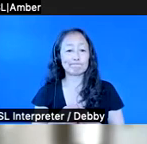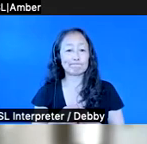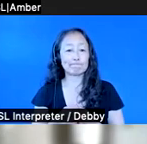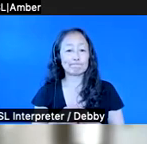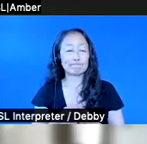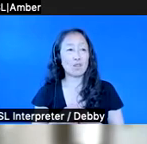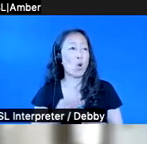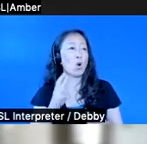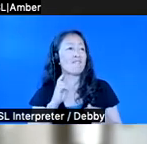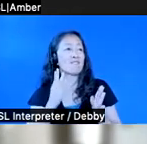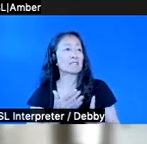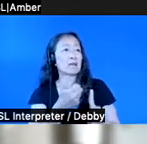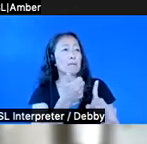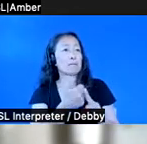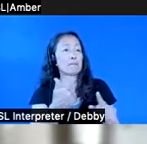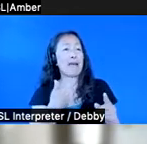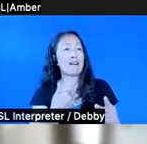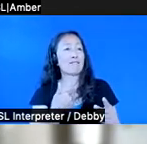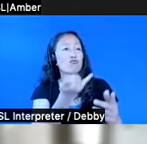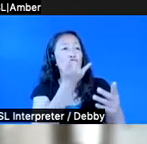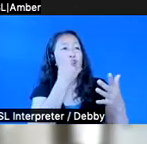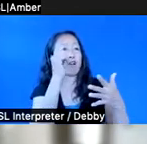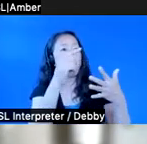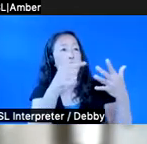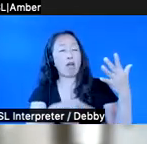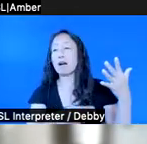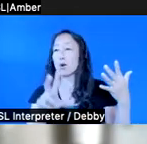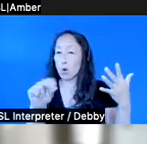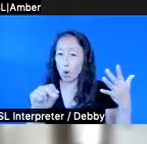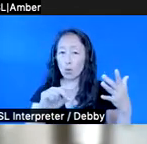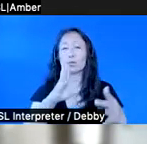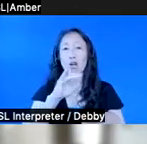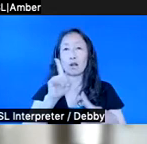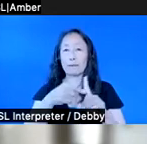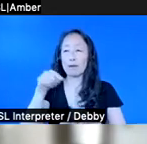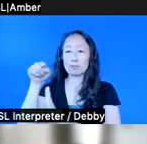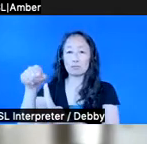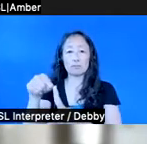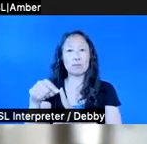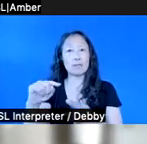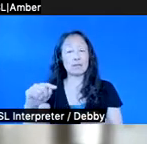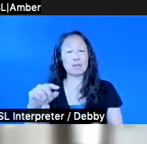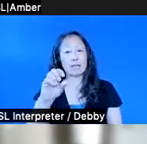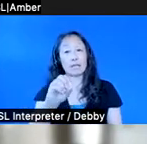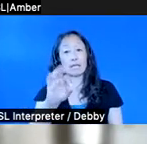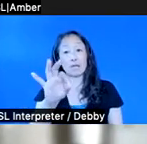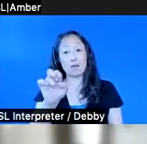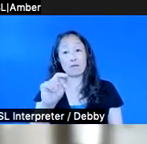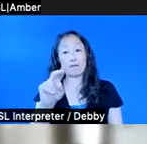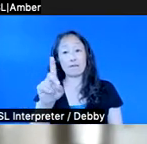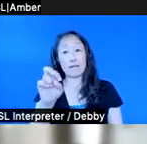flawed they are. It's about the harm of the offender. It's about this external thing that happened to the offender or to